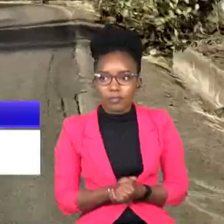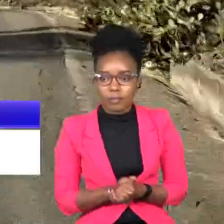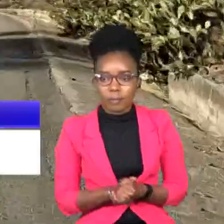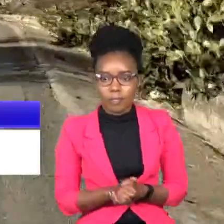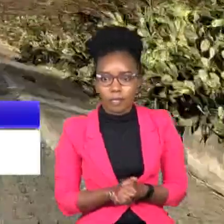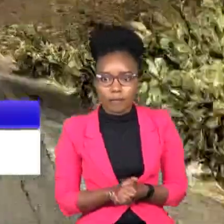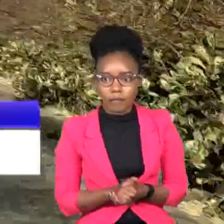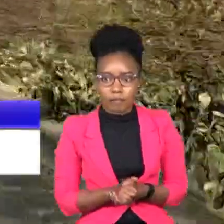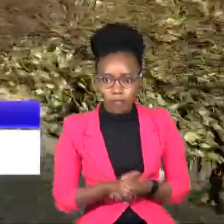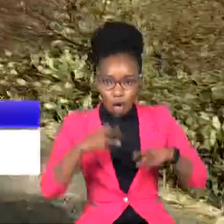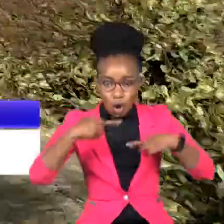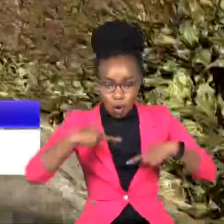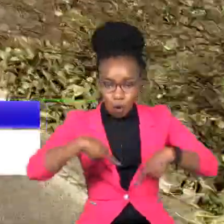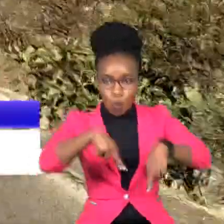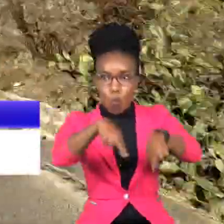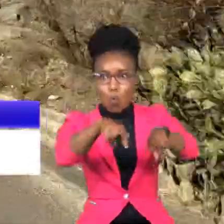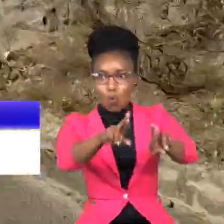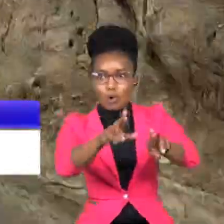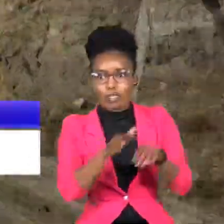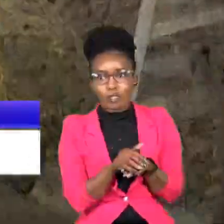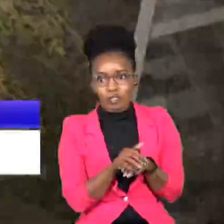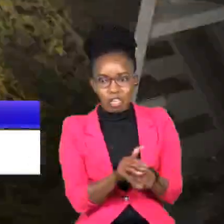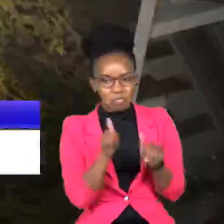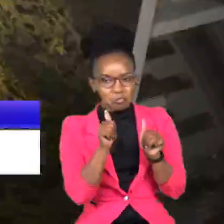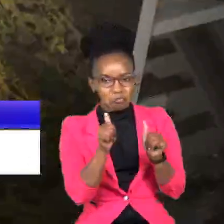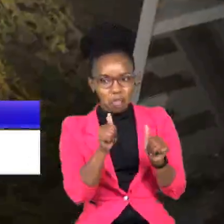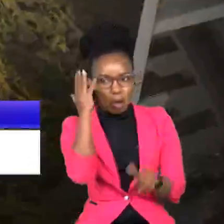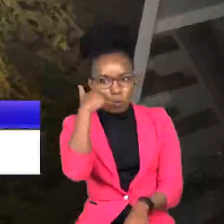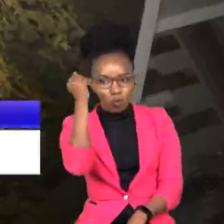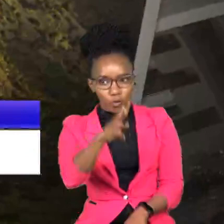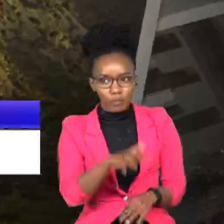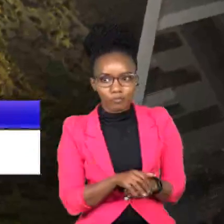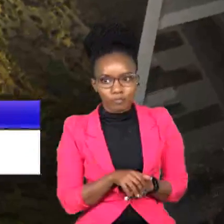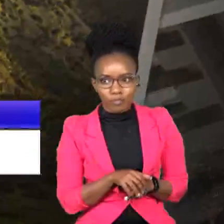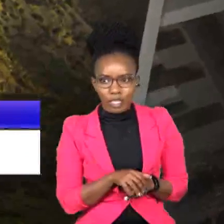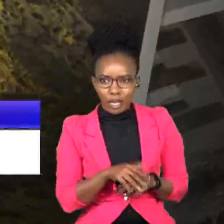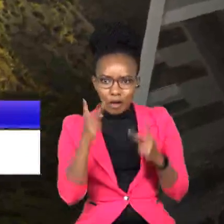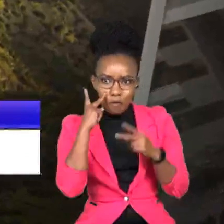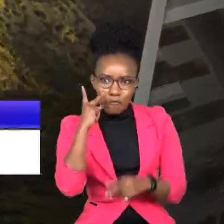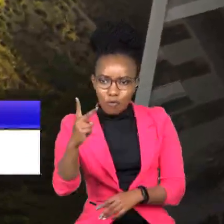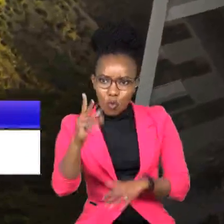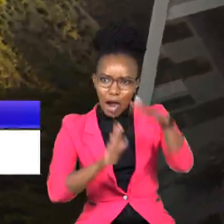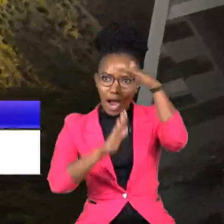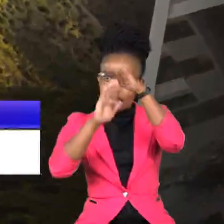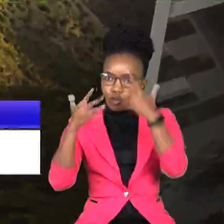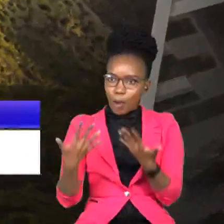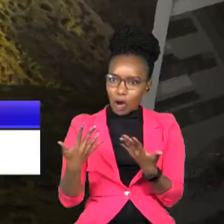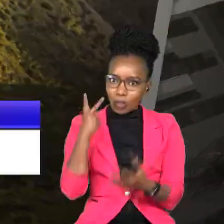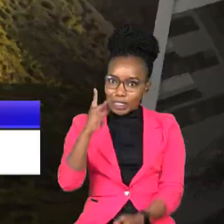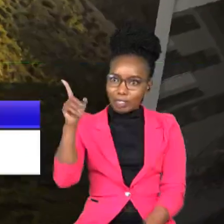The winding road from the bottom is simply breathtaking. How about the view from the top?